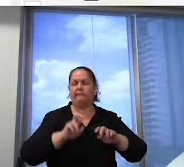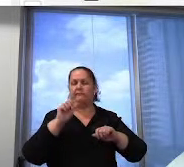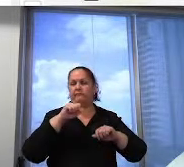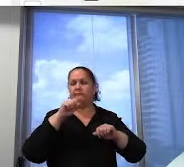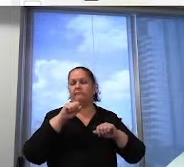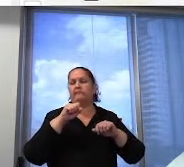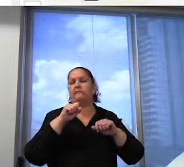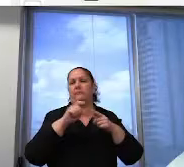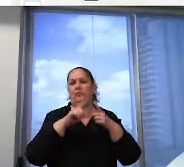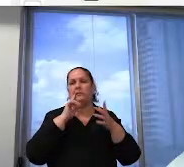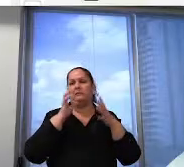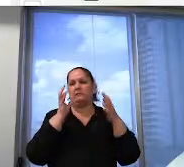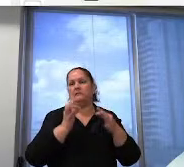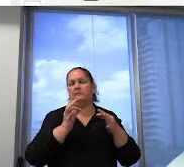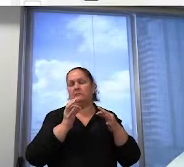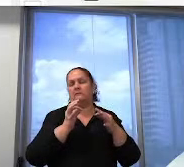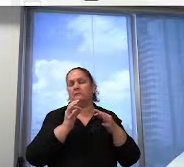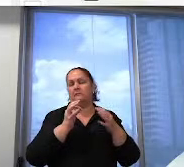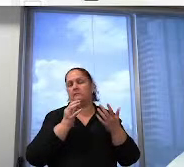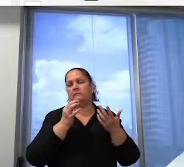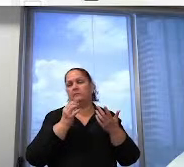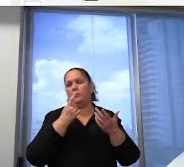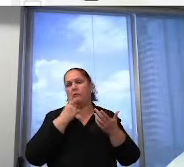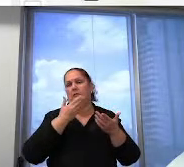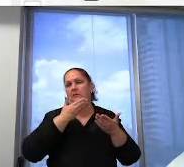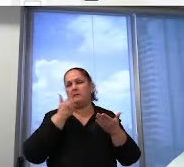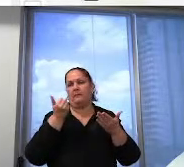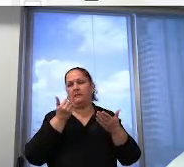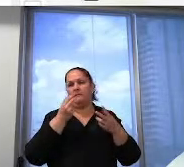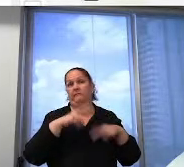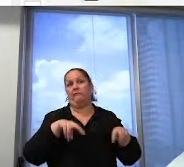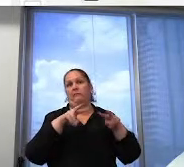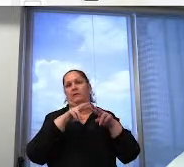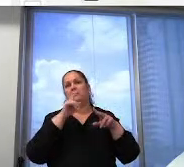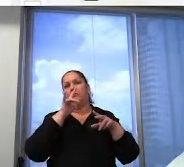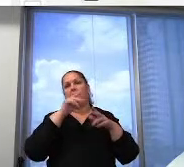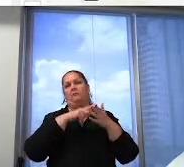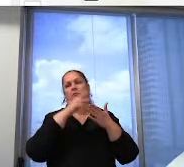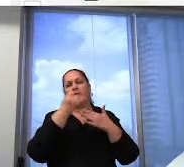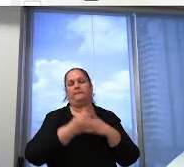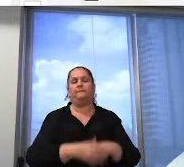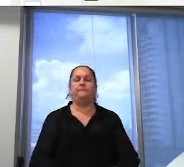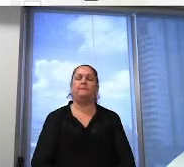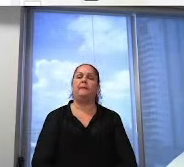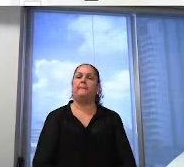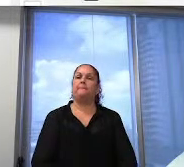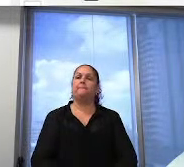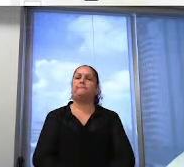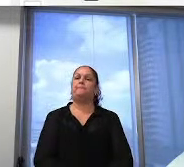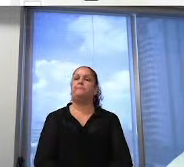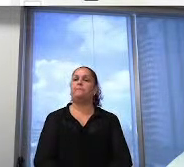at the beginning to determine what's the best value for that particular project.